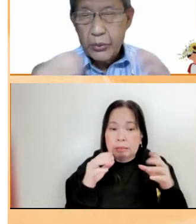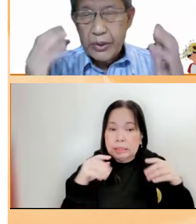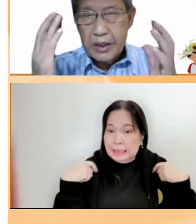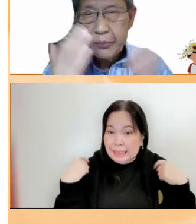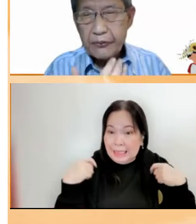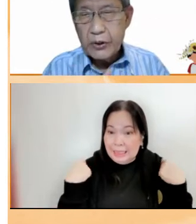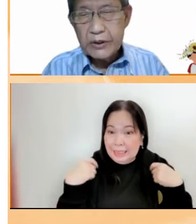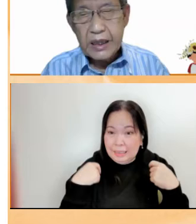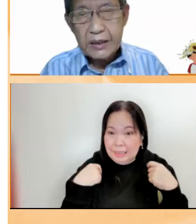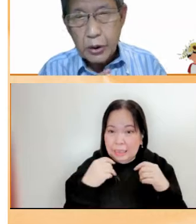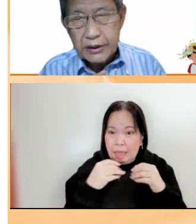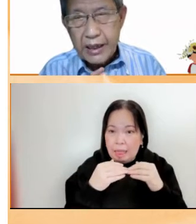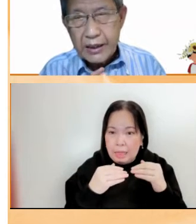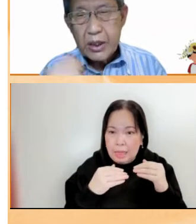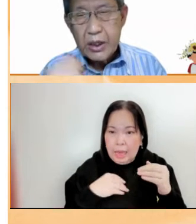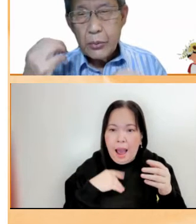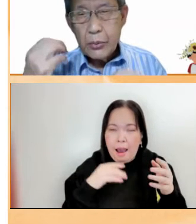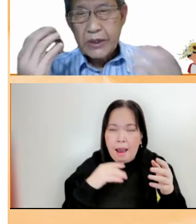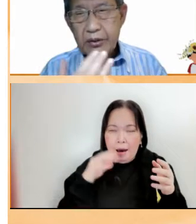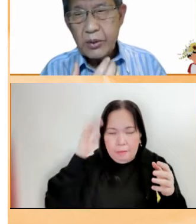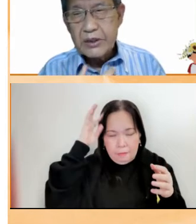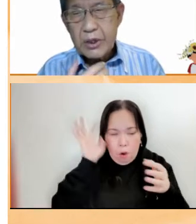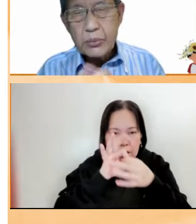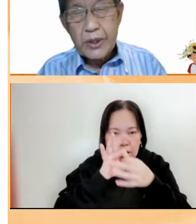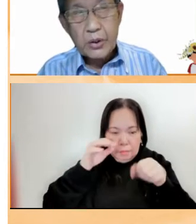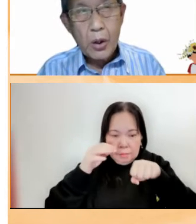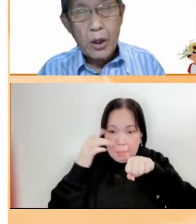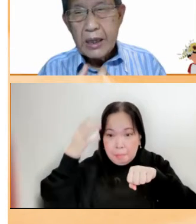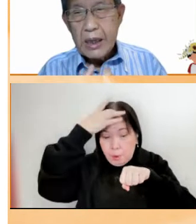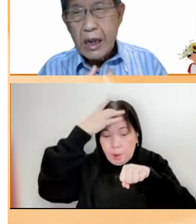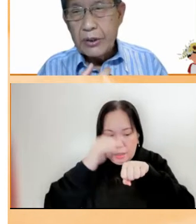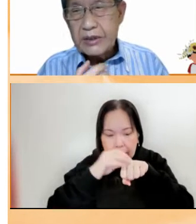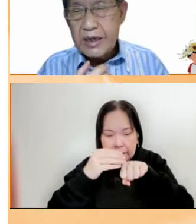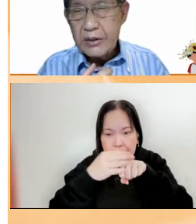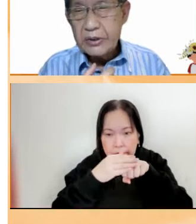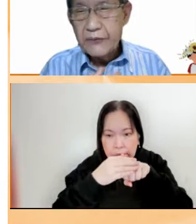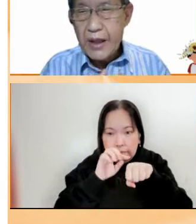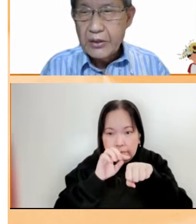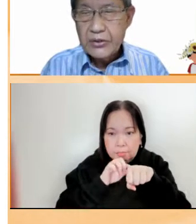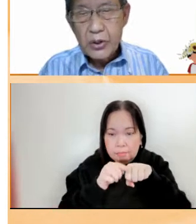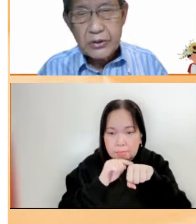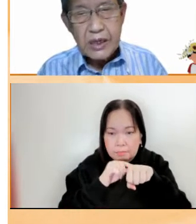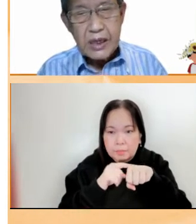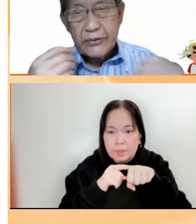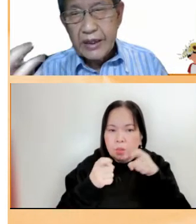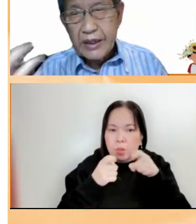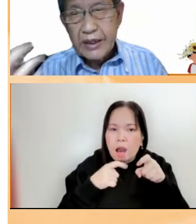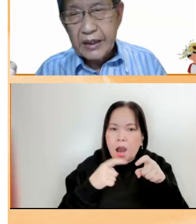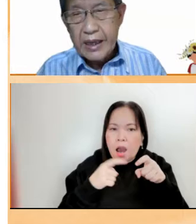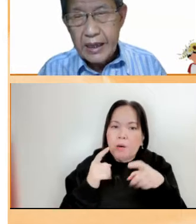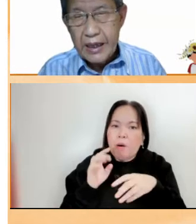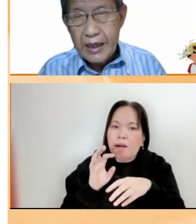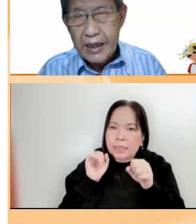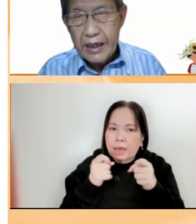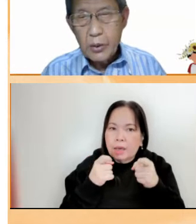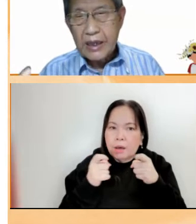connection between the prefrontal cortex, which regulates what we call our executive functions,